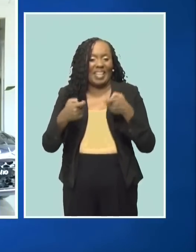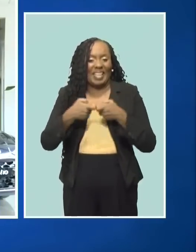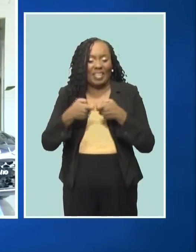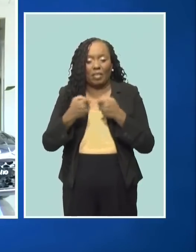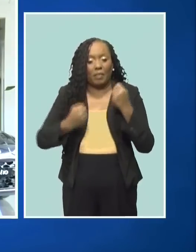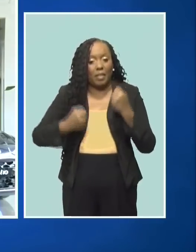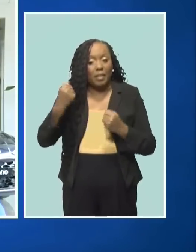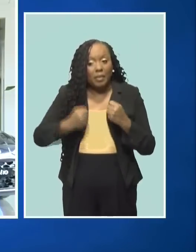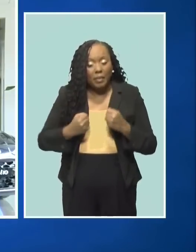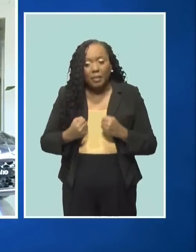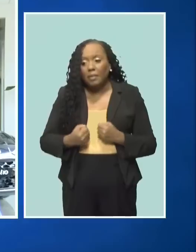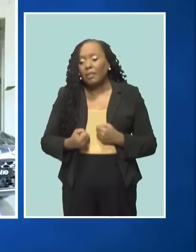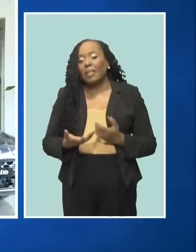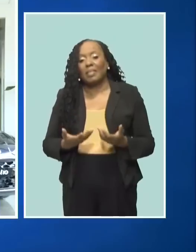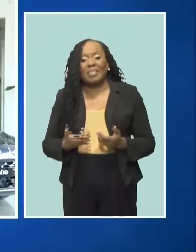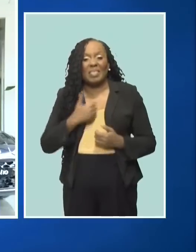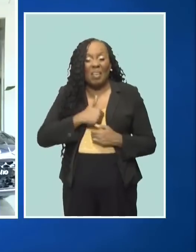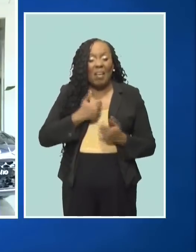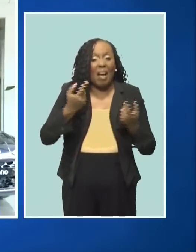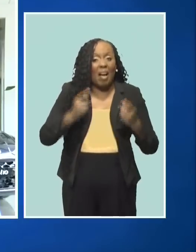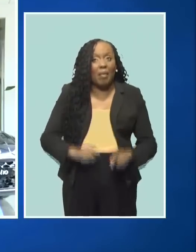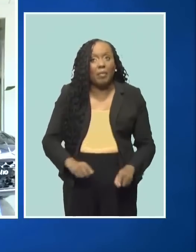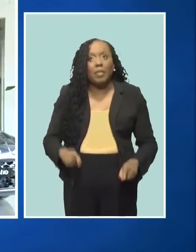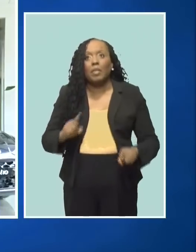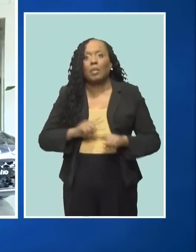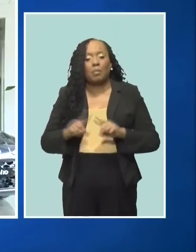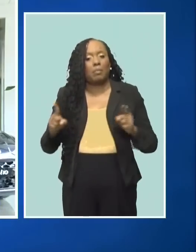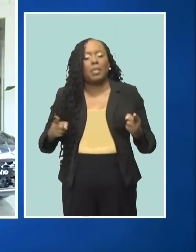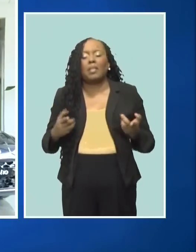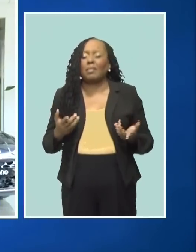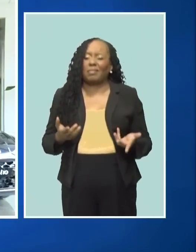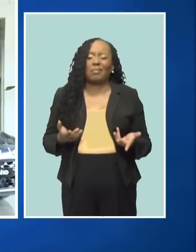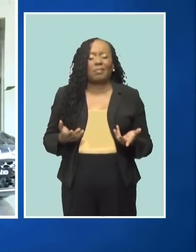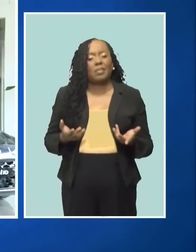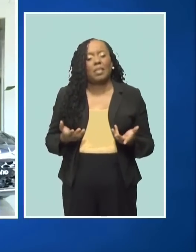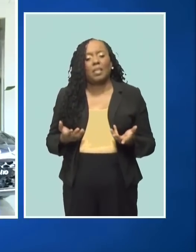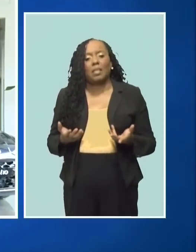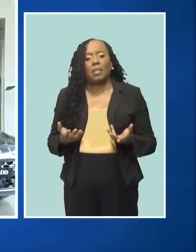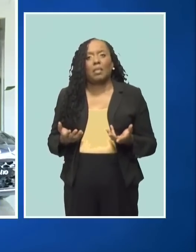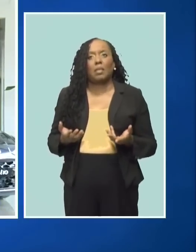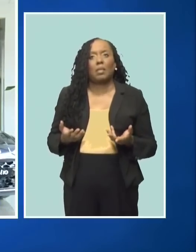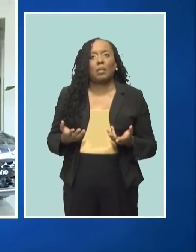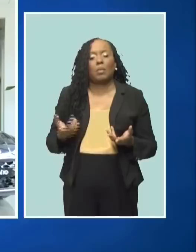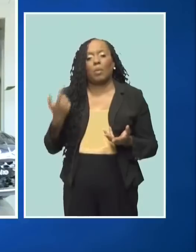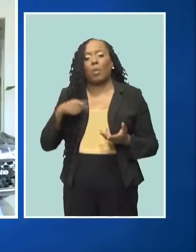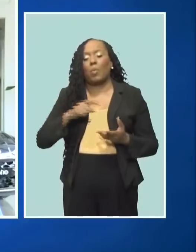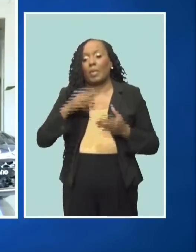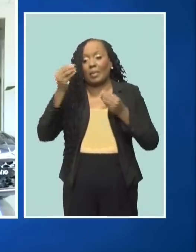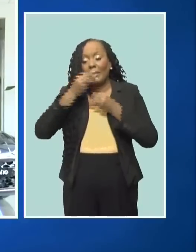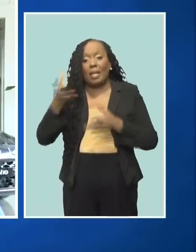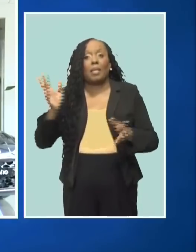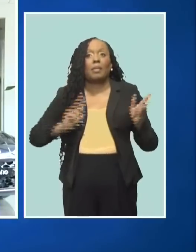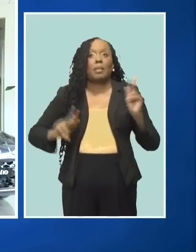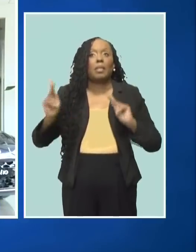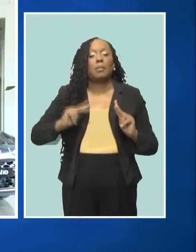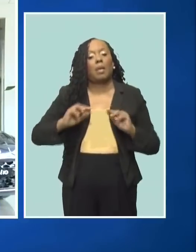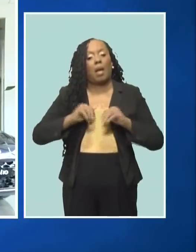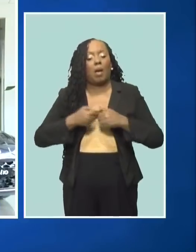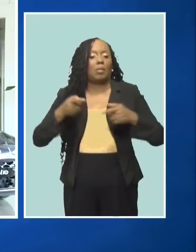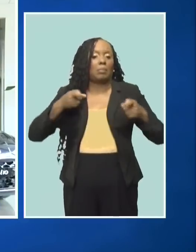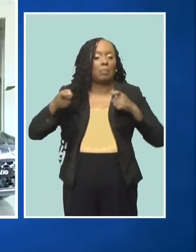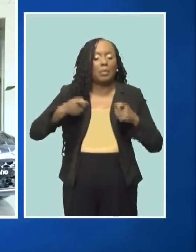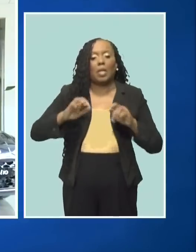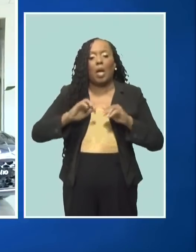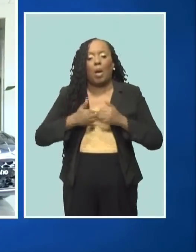That is an unfortunate incident, but that is something that just clear communication we have been given to our clients in terms of how and the